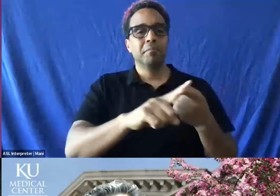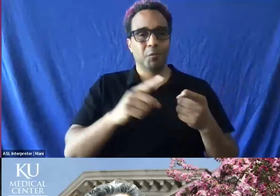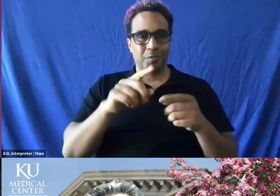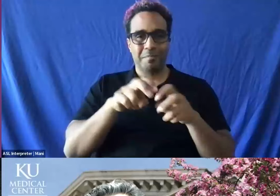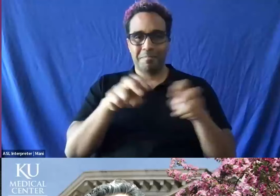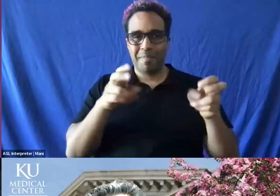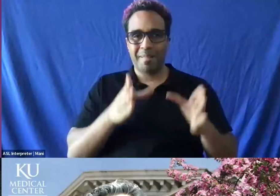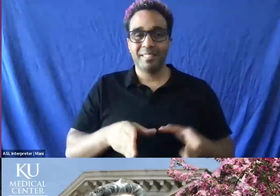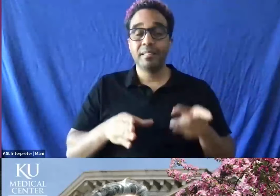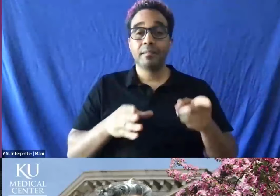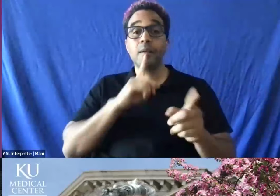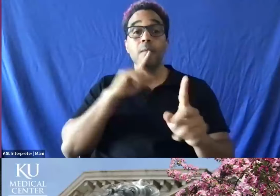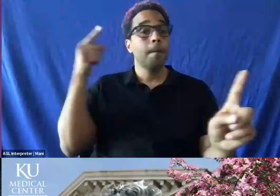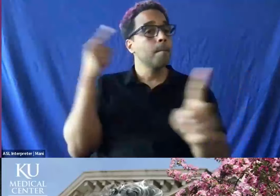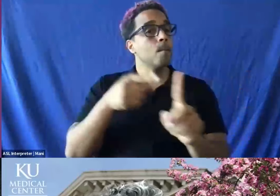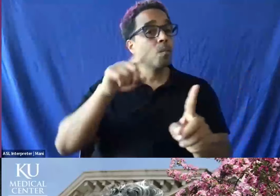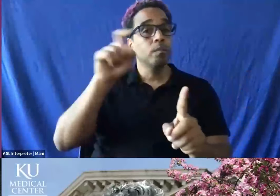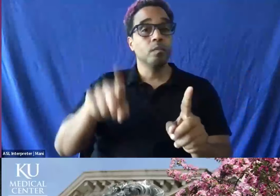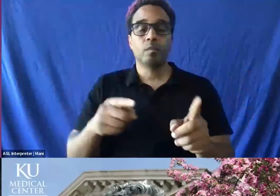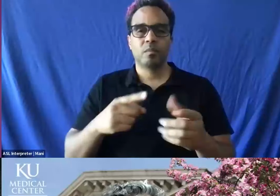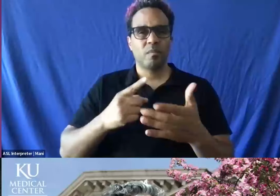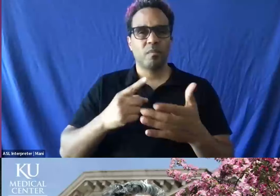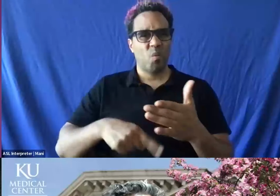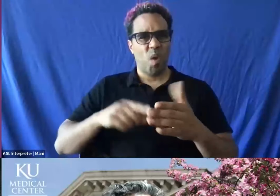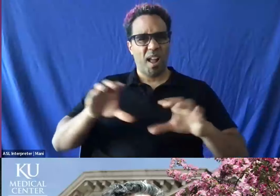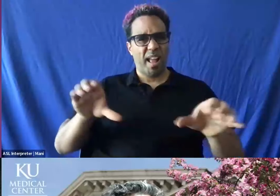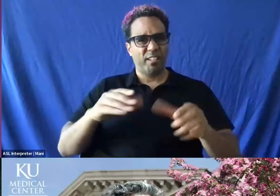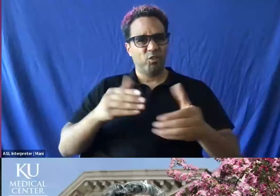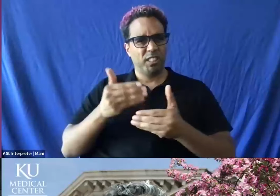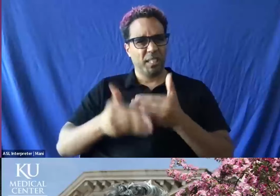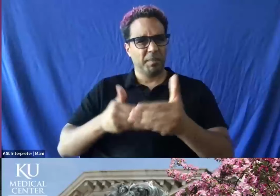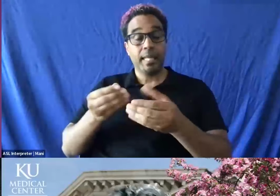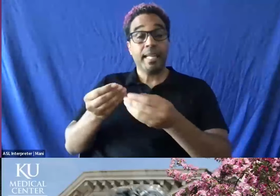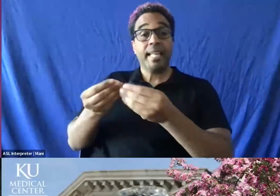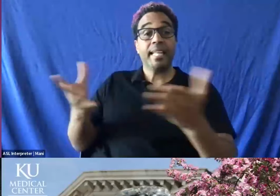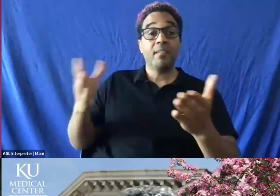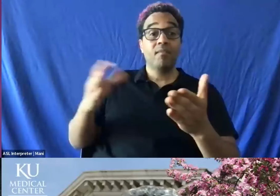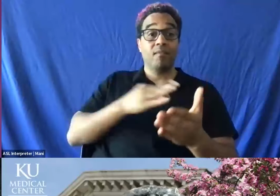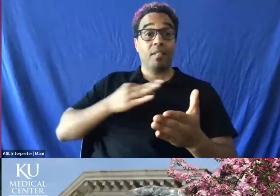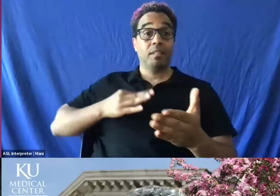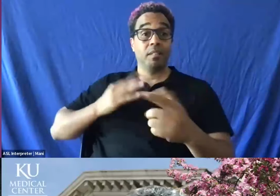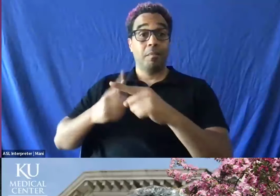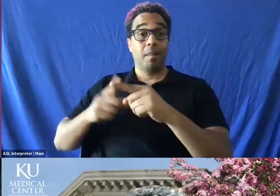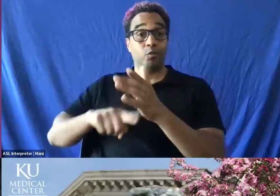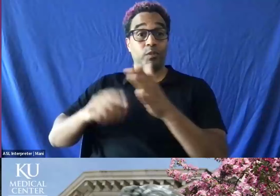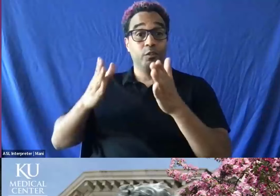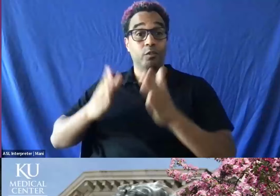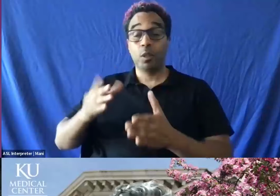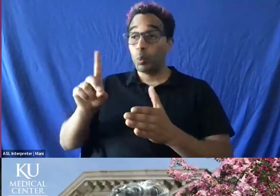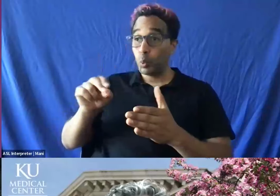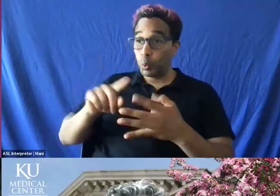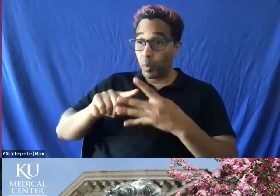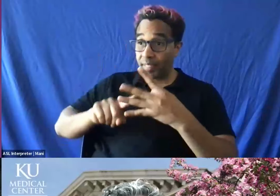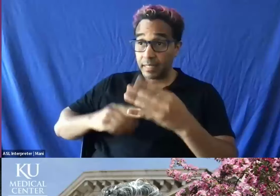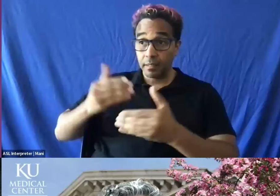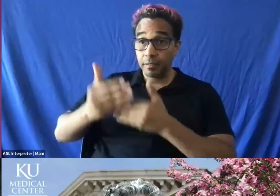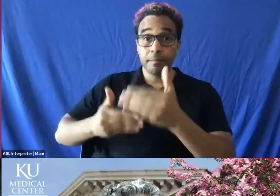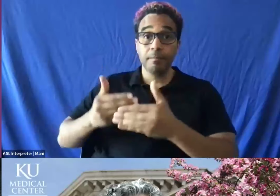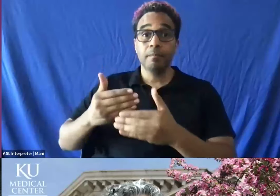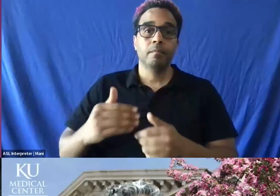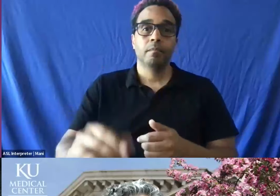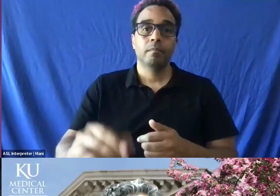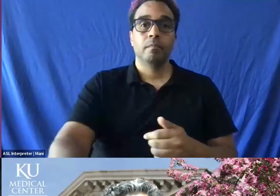question is like, what kind of action steps can you give to your faculty and researchers? And I know Dr. Okah has trained